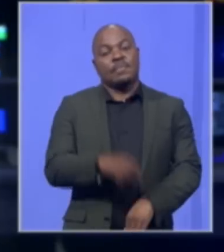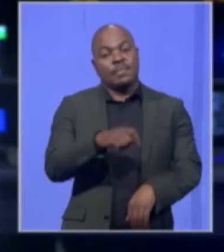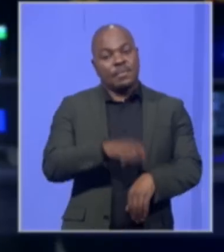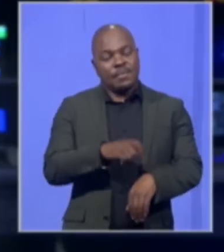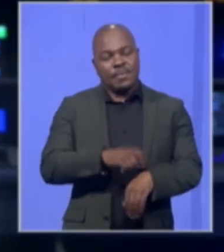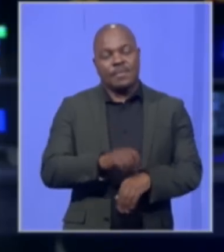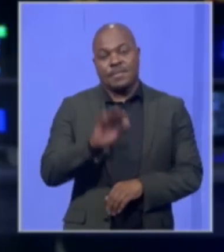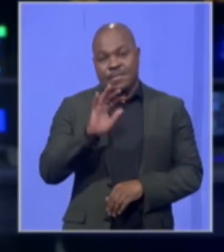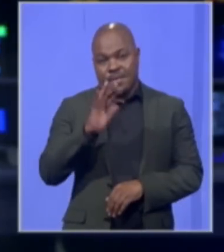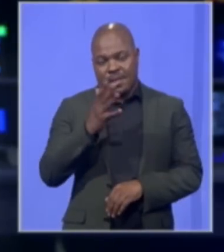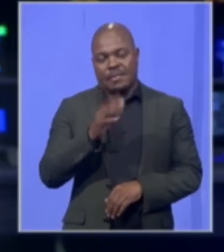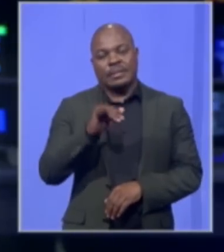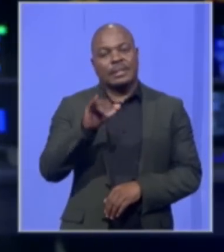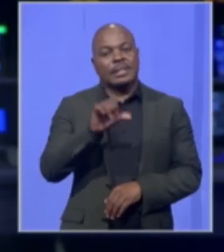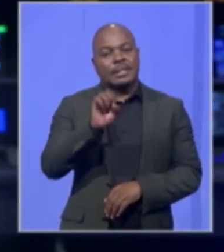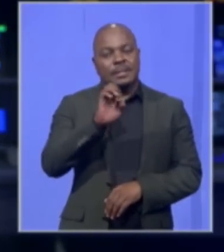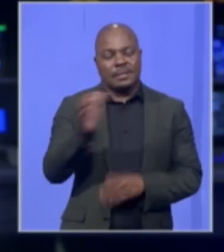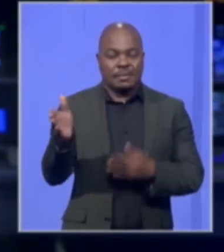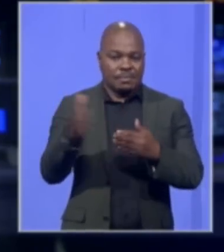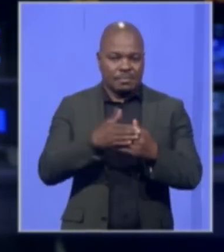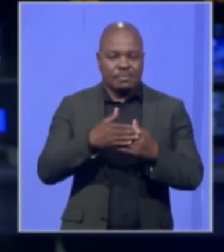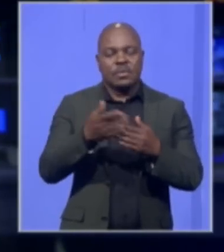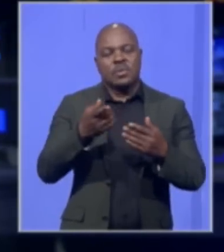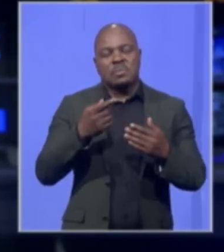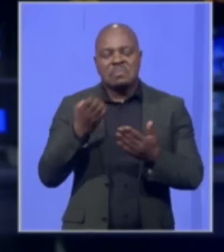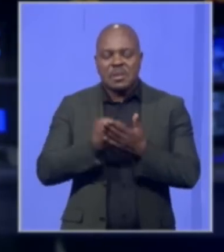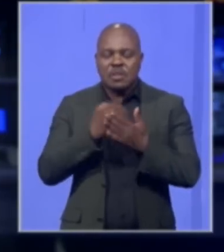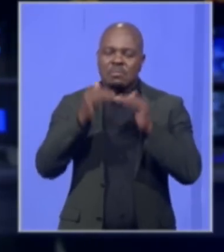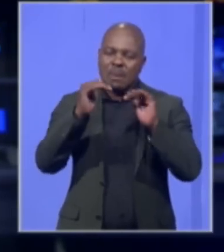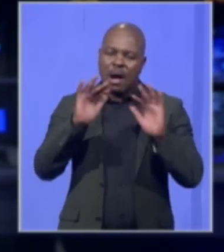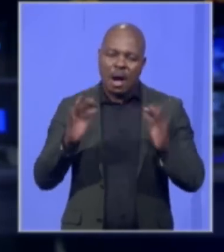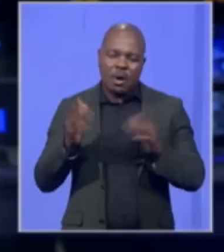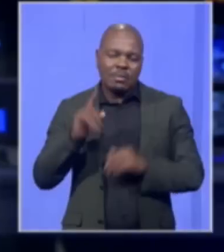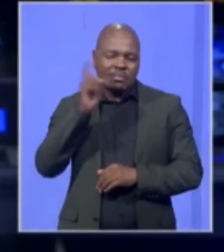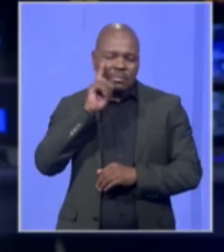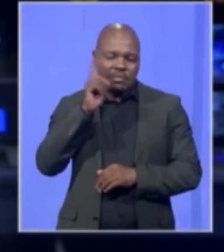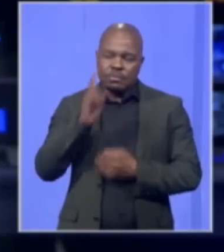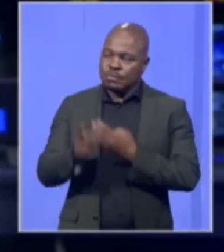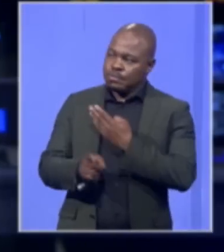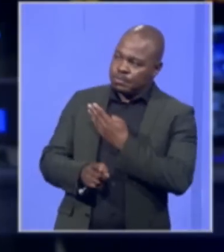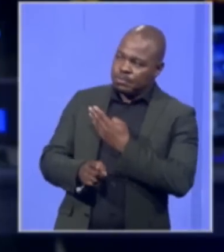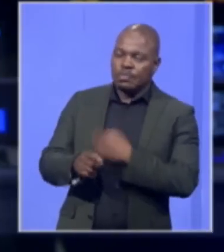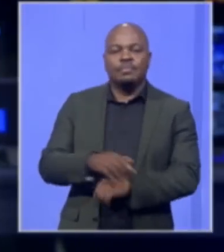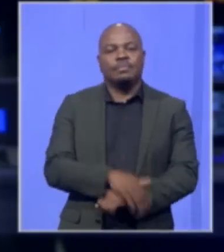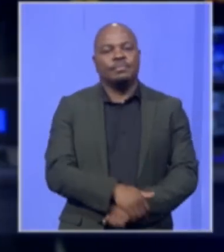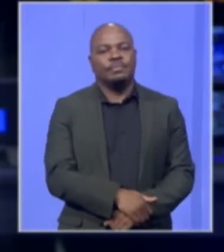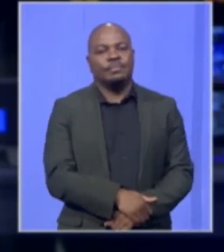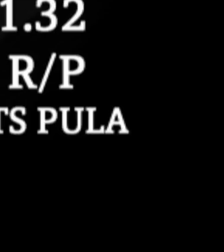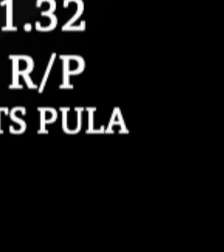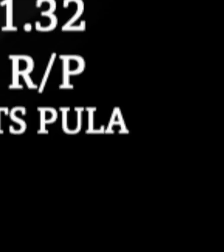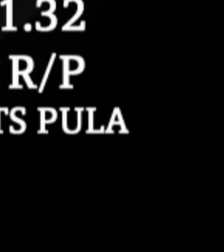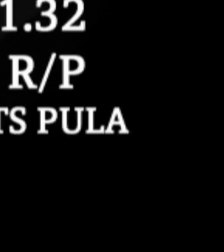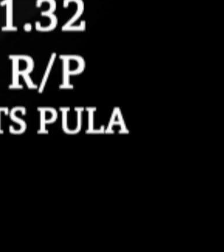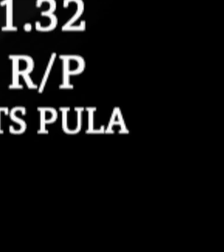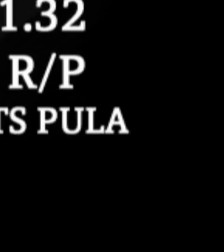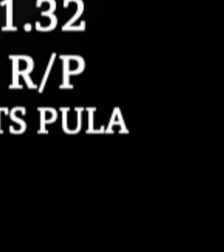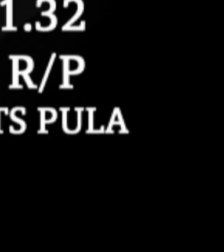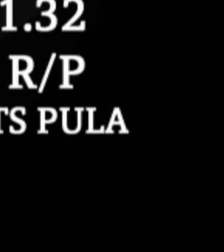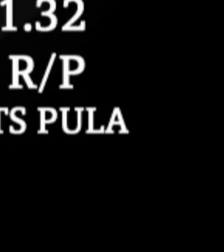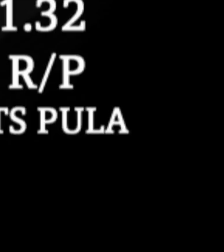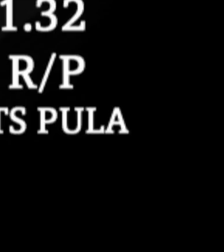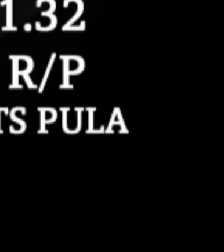Moiri hatela pele jwale ha re bone hore mebaraka e sebeditse jwang ha JSE e kwalwa horeng ya Bohlano.